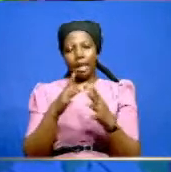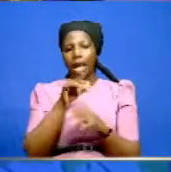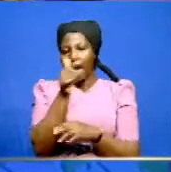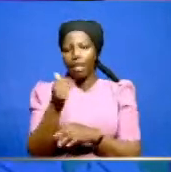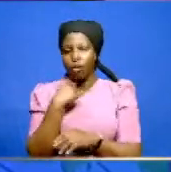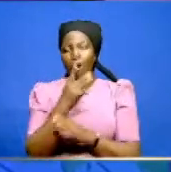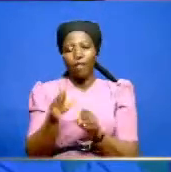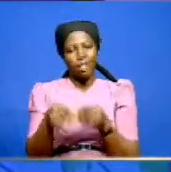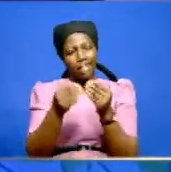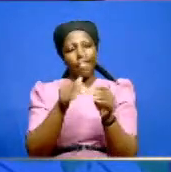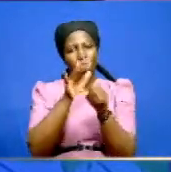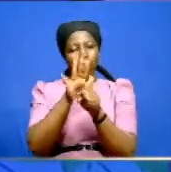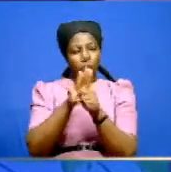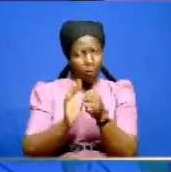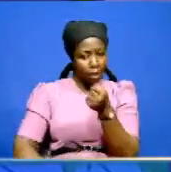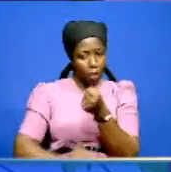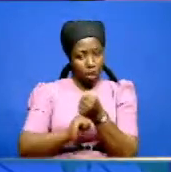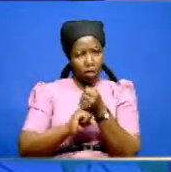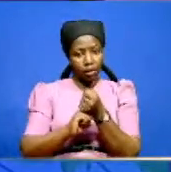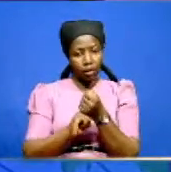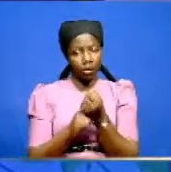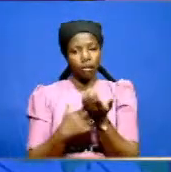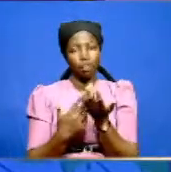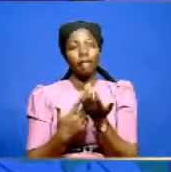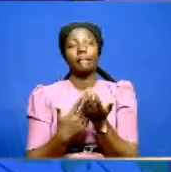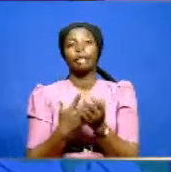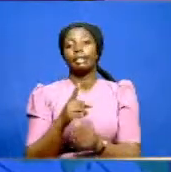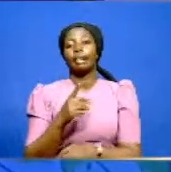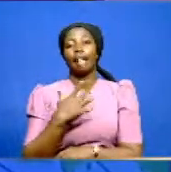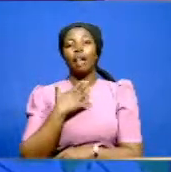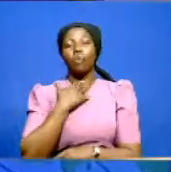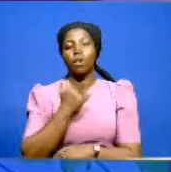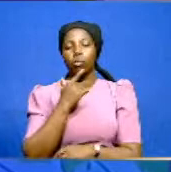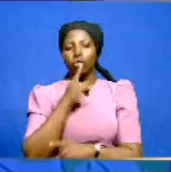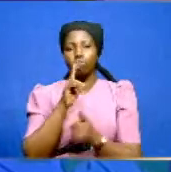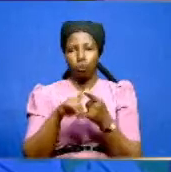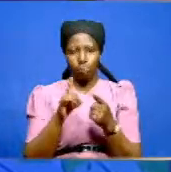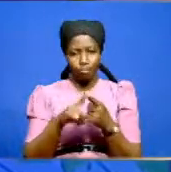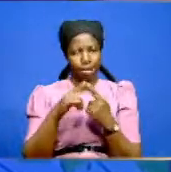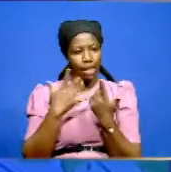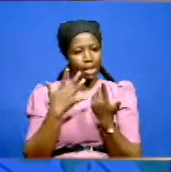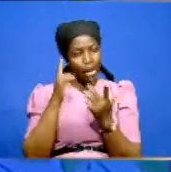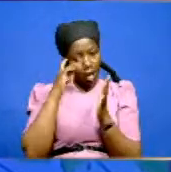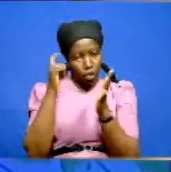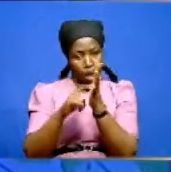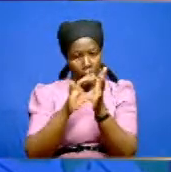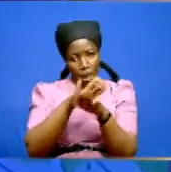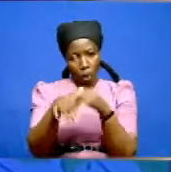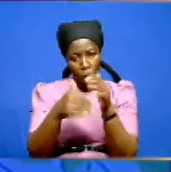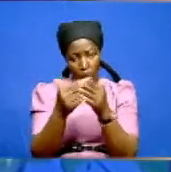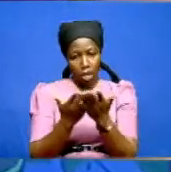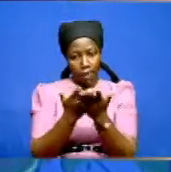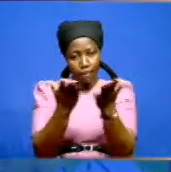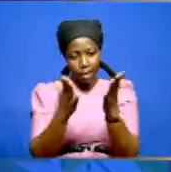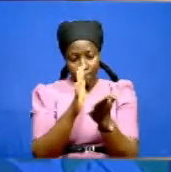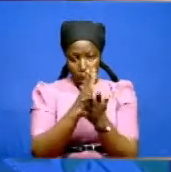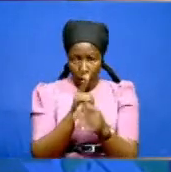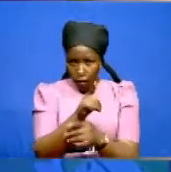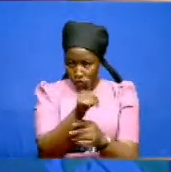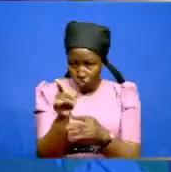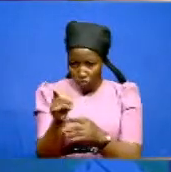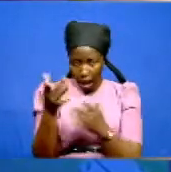practical support. I want to acknowledge all of them. Some of you are here